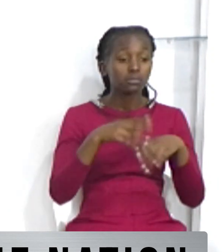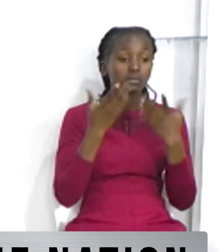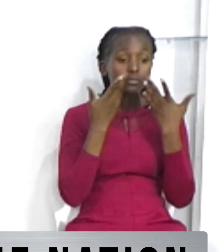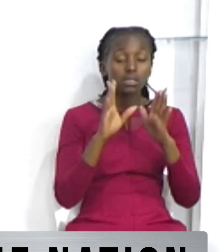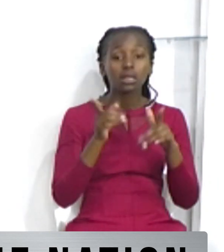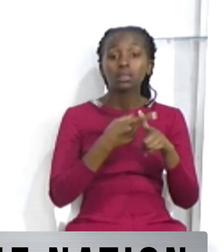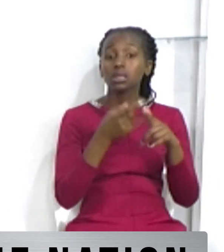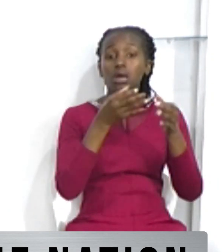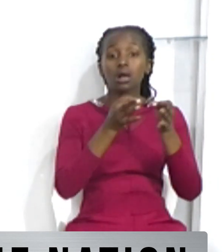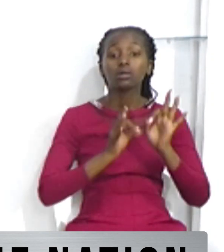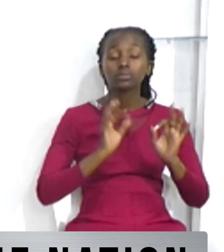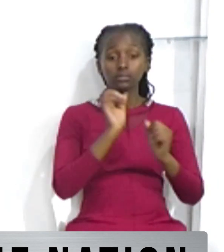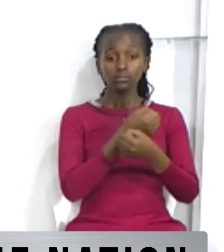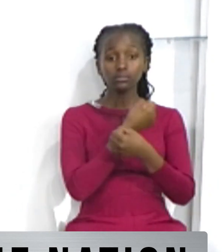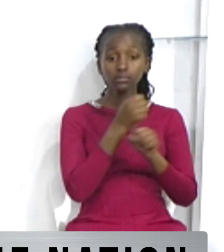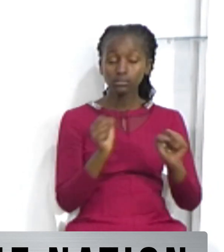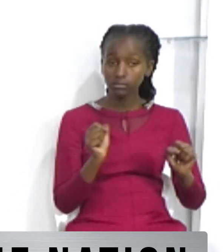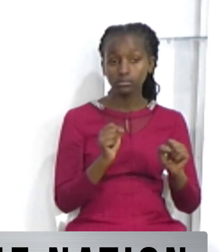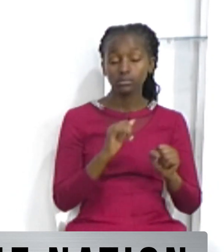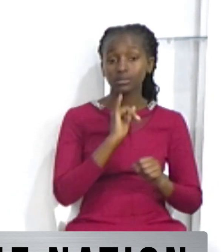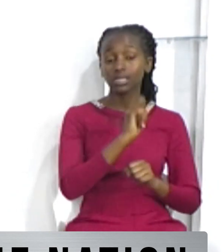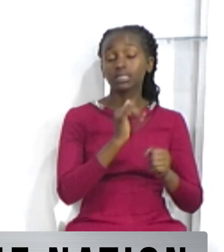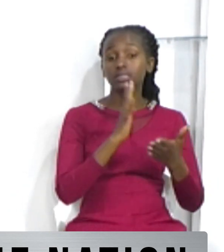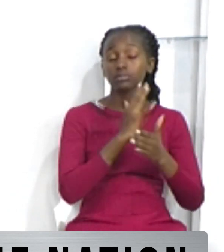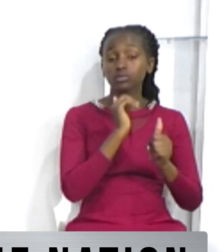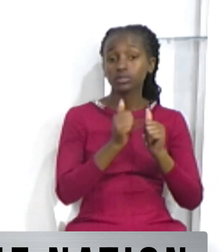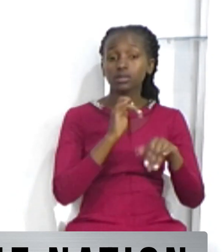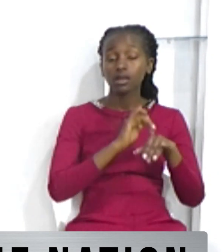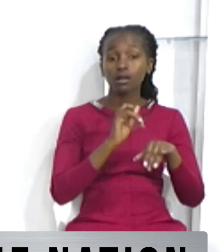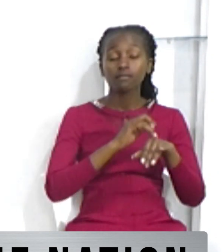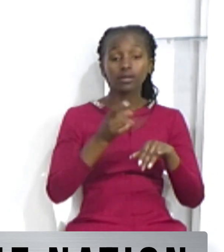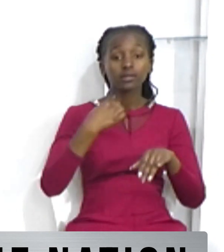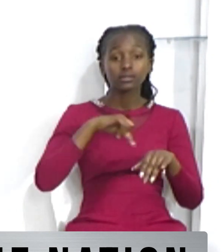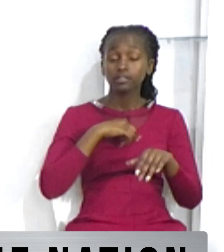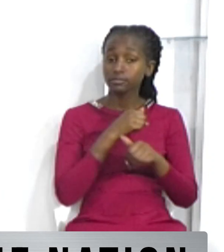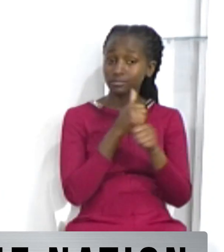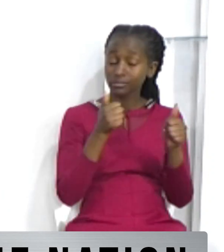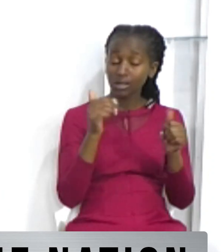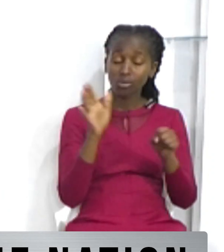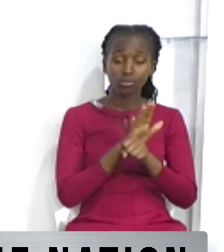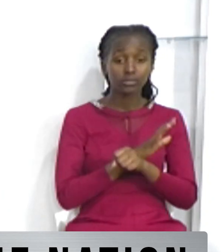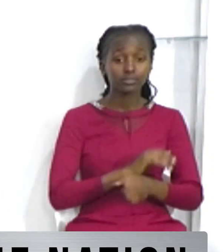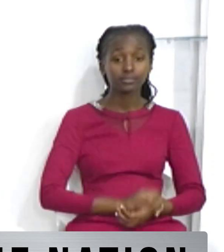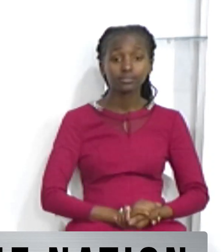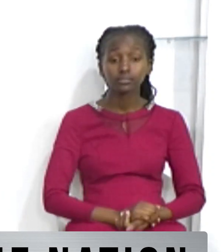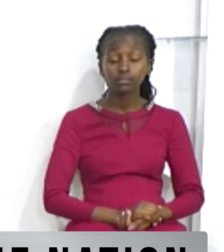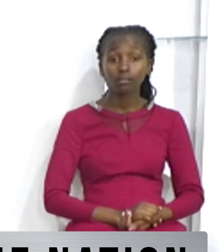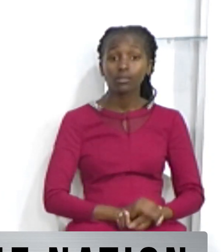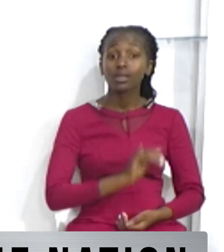it. And so it could be. And that is in the public domain. Yes. Okay. And so it could be